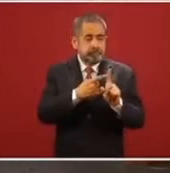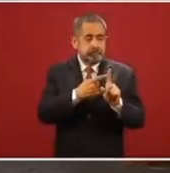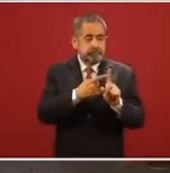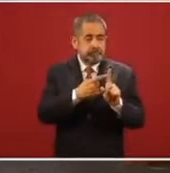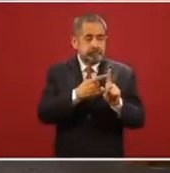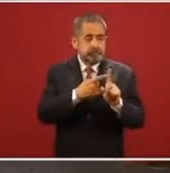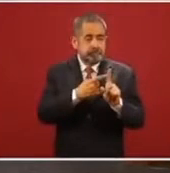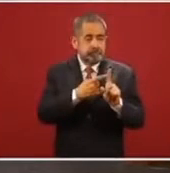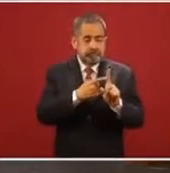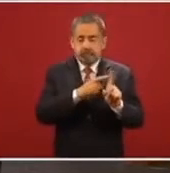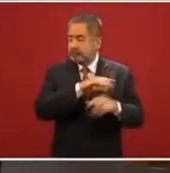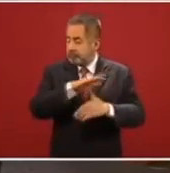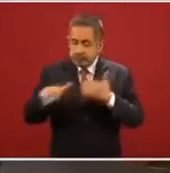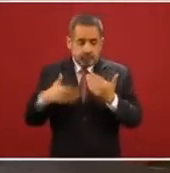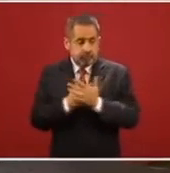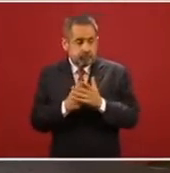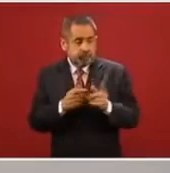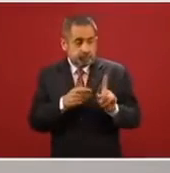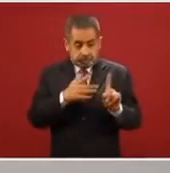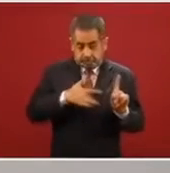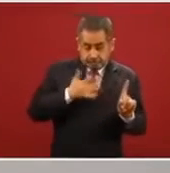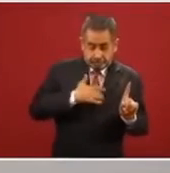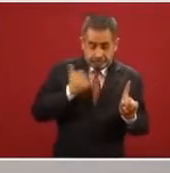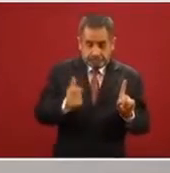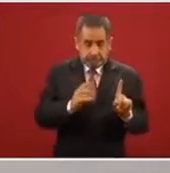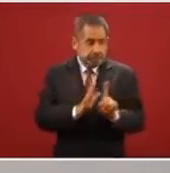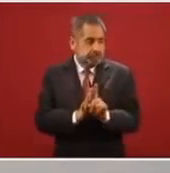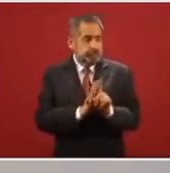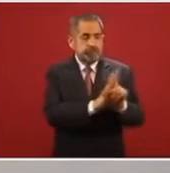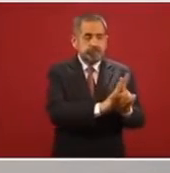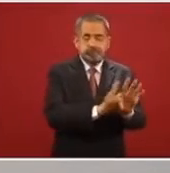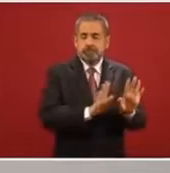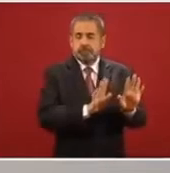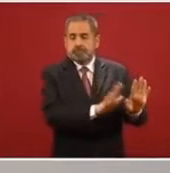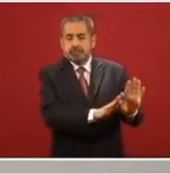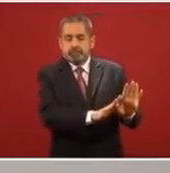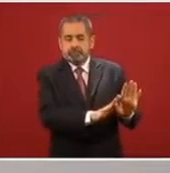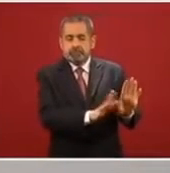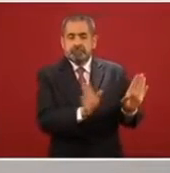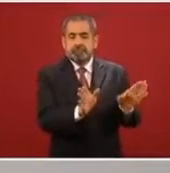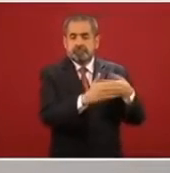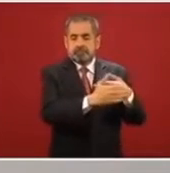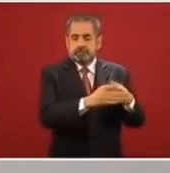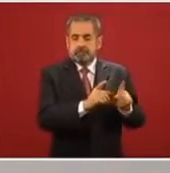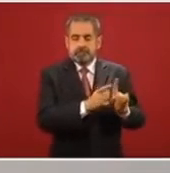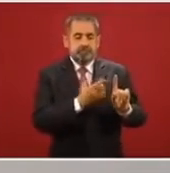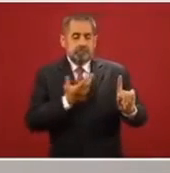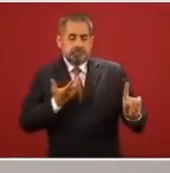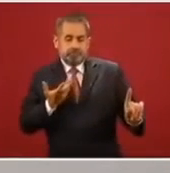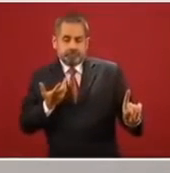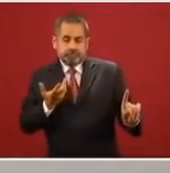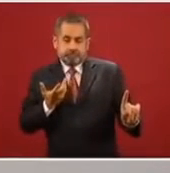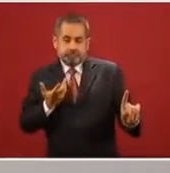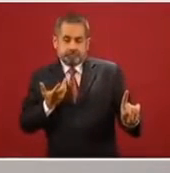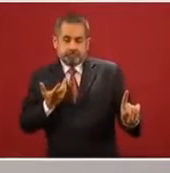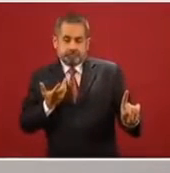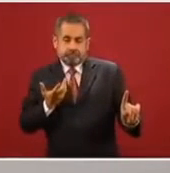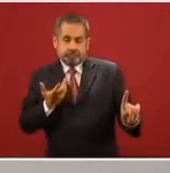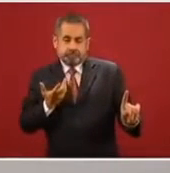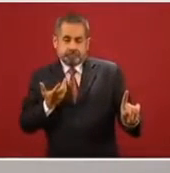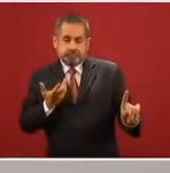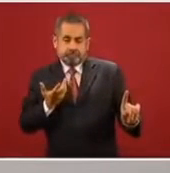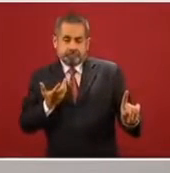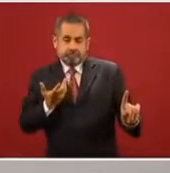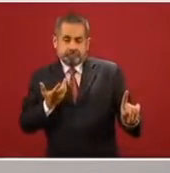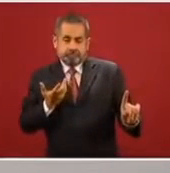in isolation, Todos. all of them. Y ese es exactamente el mecanismo de contención And